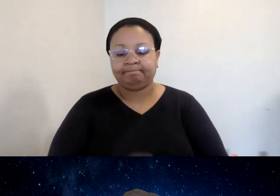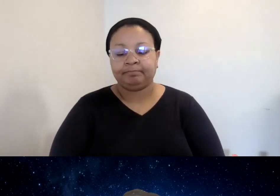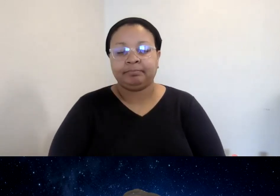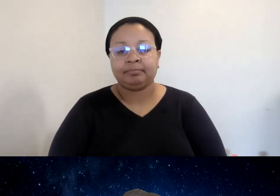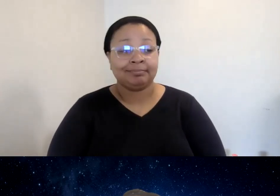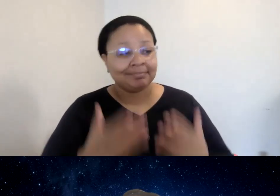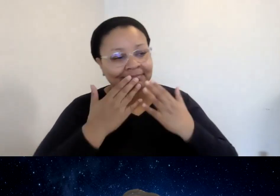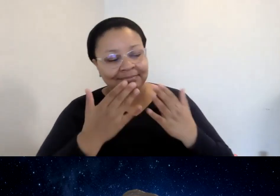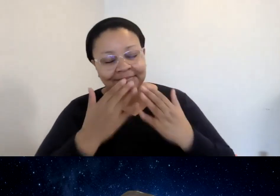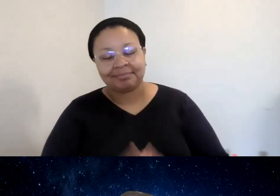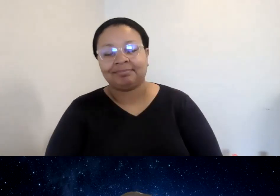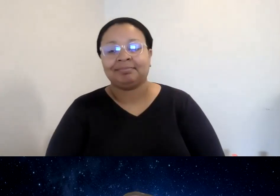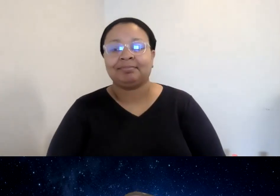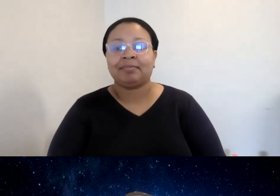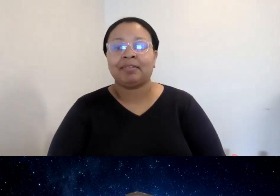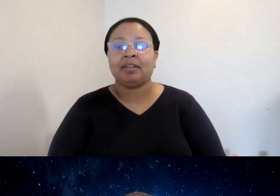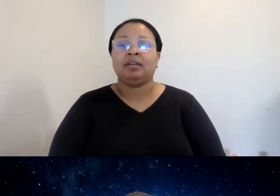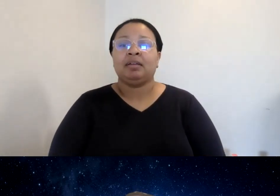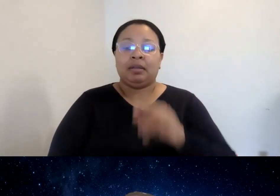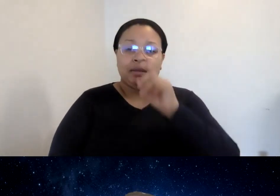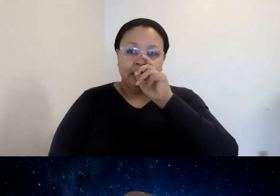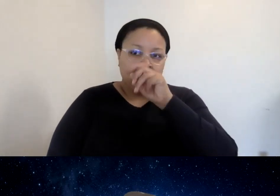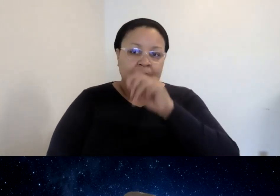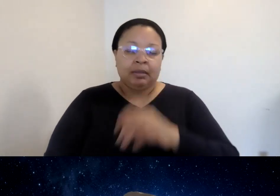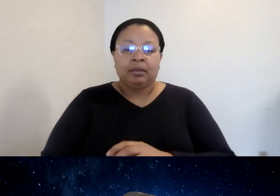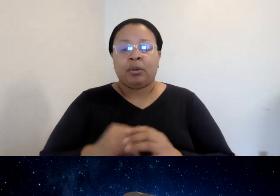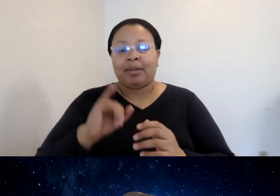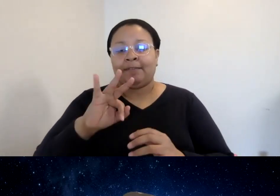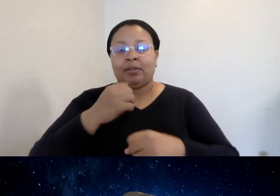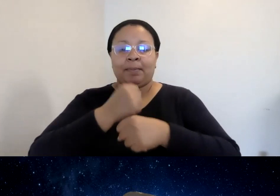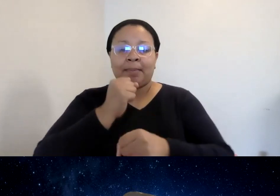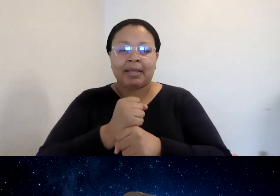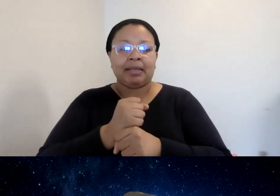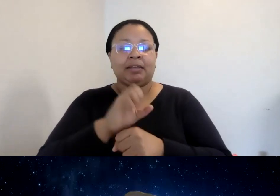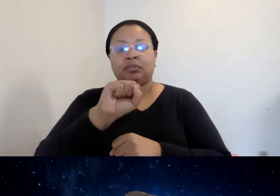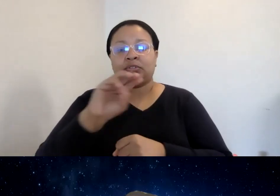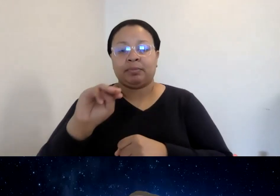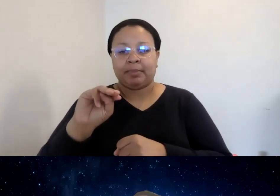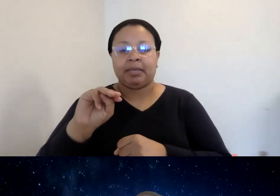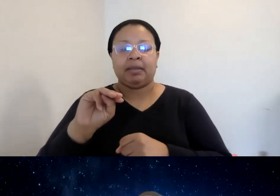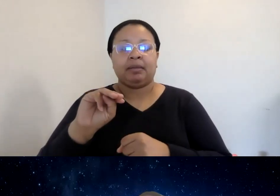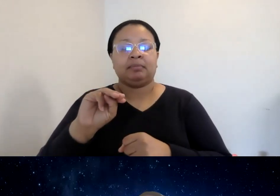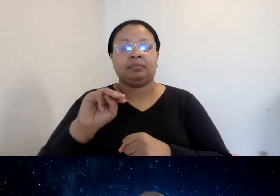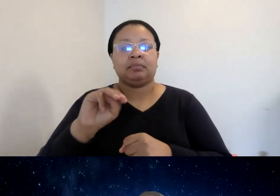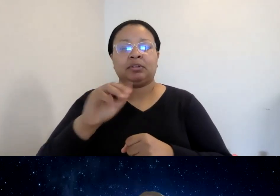Thank you. Are there colors that should be avoided when creating content on social media for screen readers?